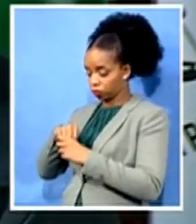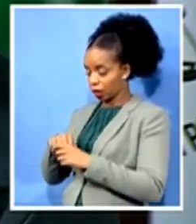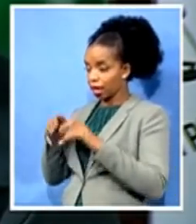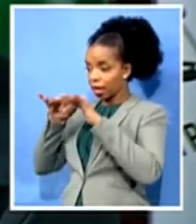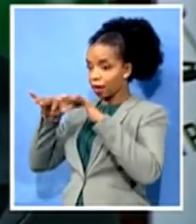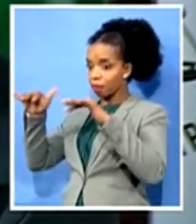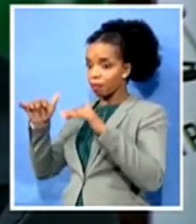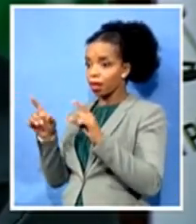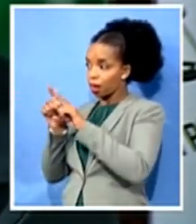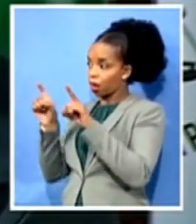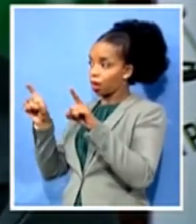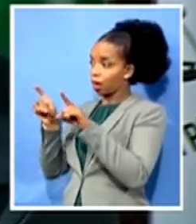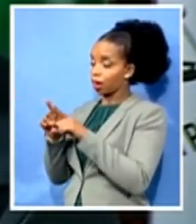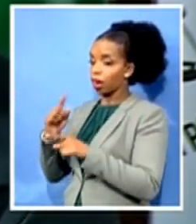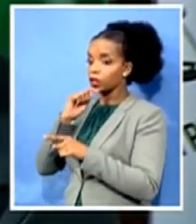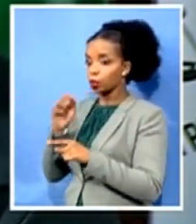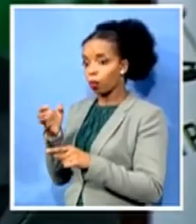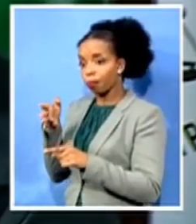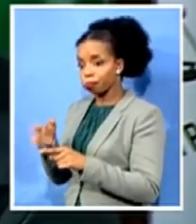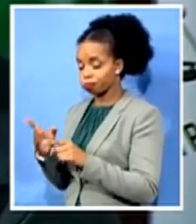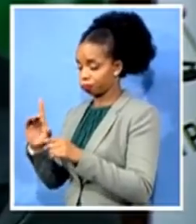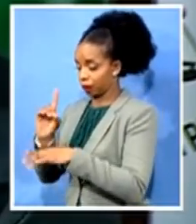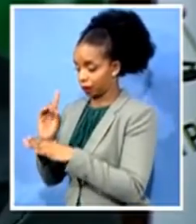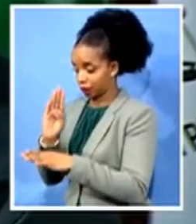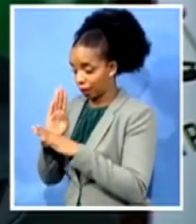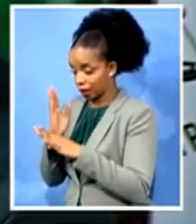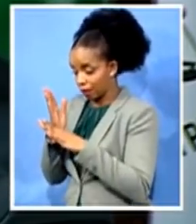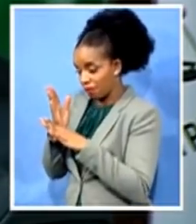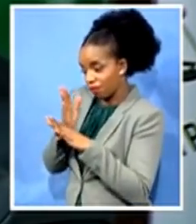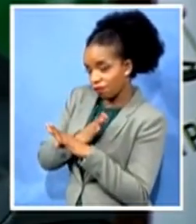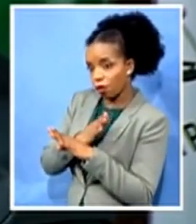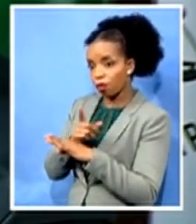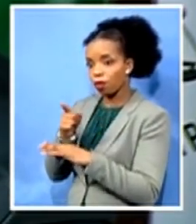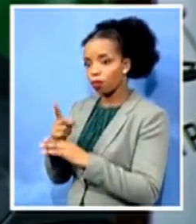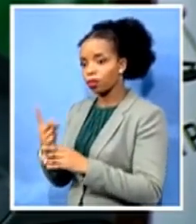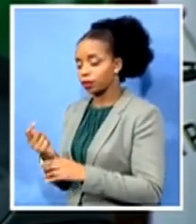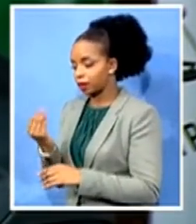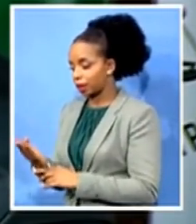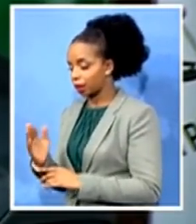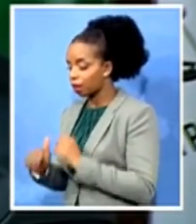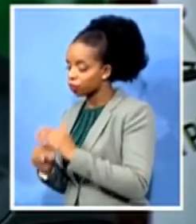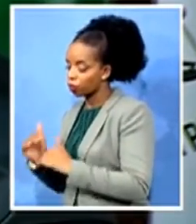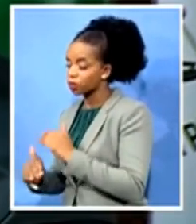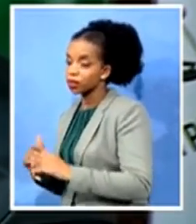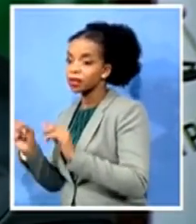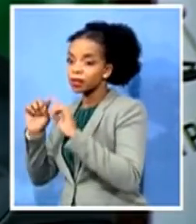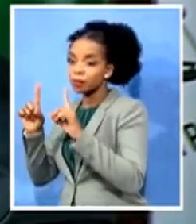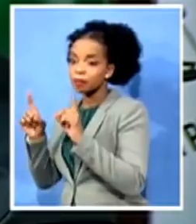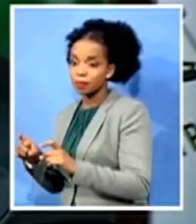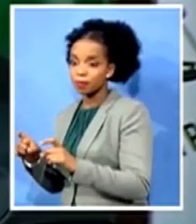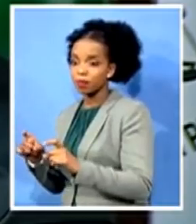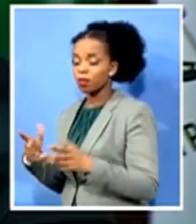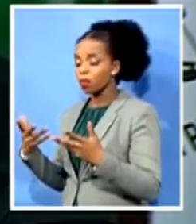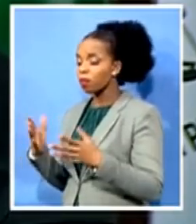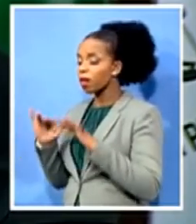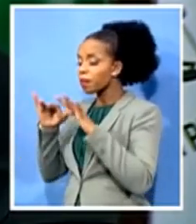database before the open tender process happened, and those who had put in bids in response to